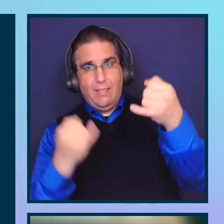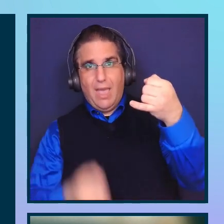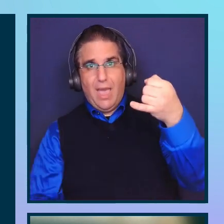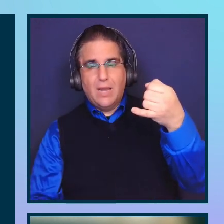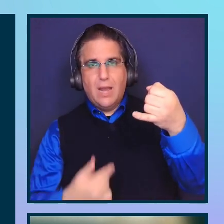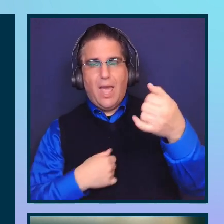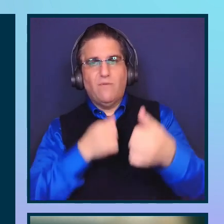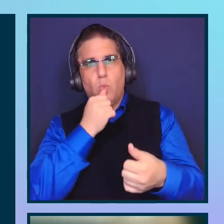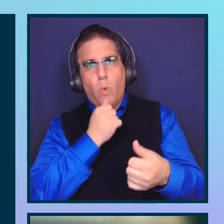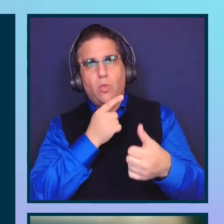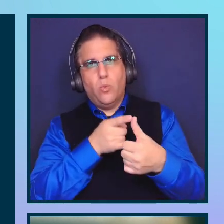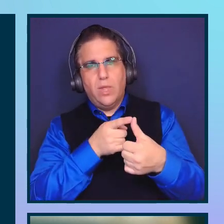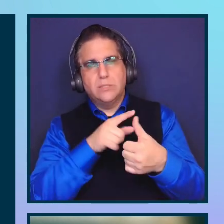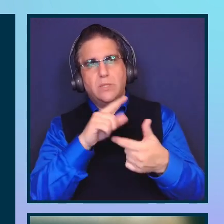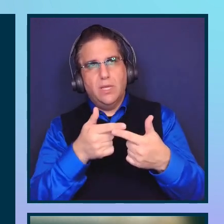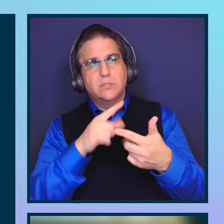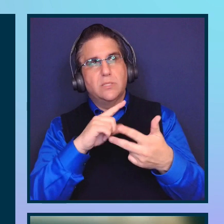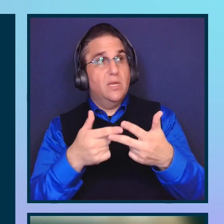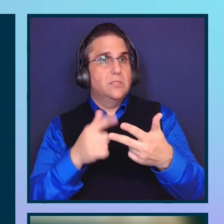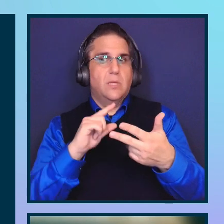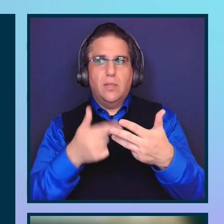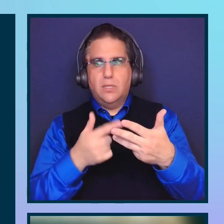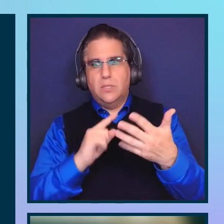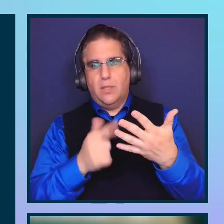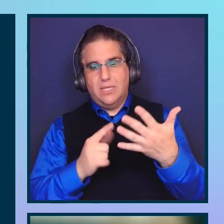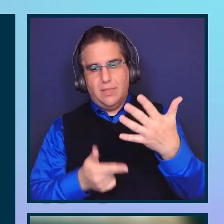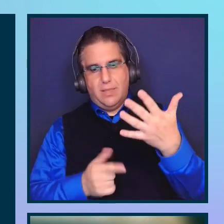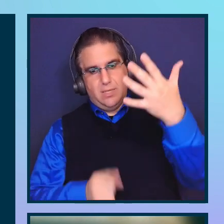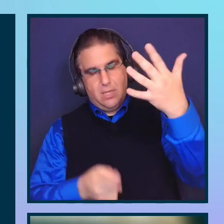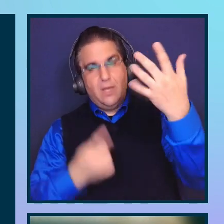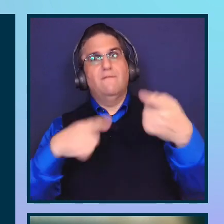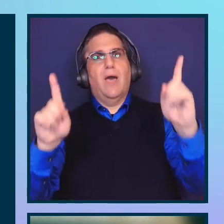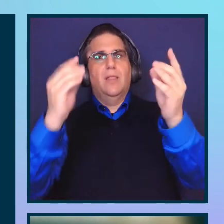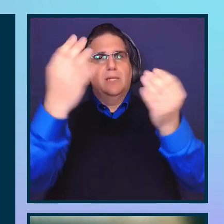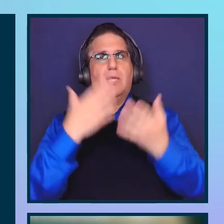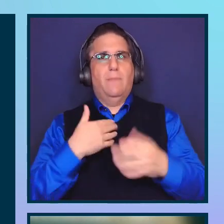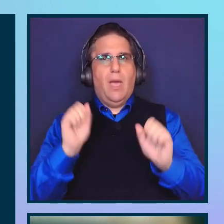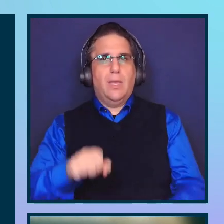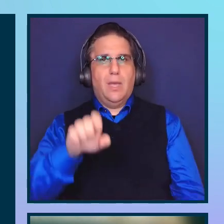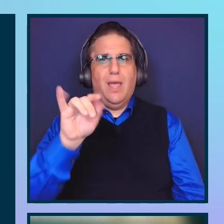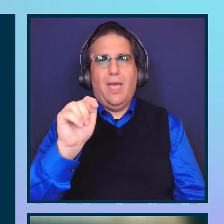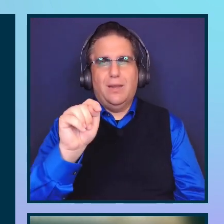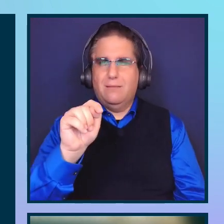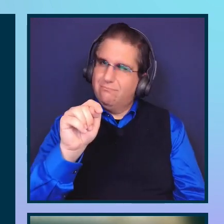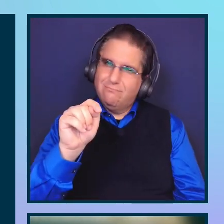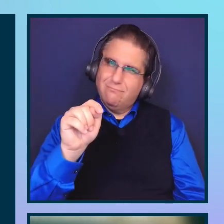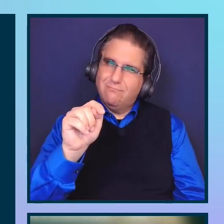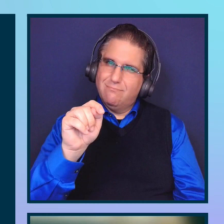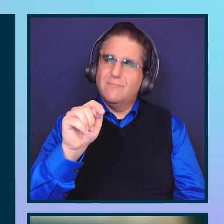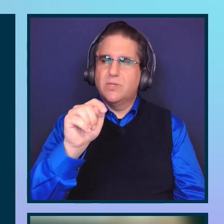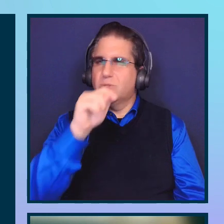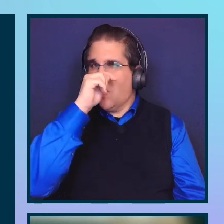of swiping to have to go through to reach, that element. So this is a